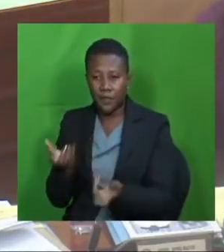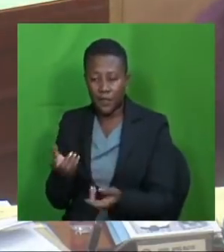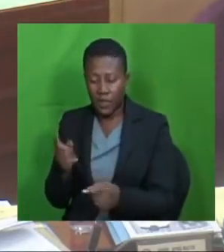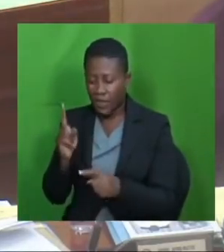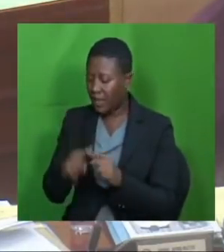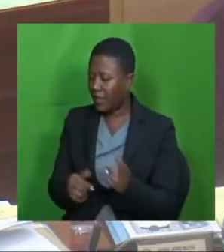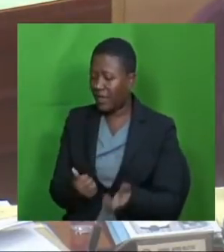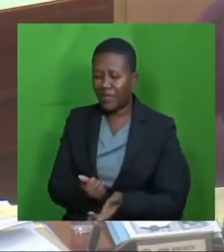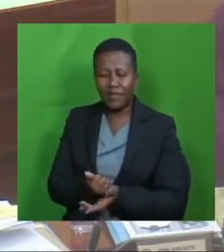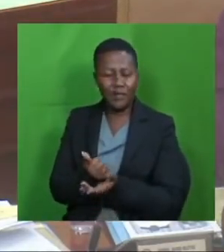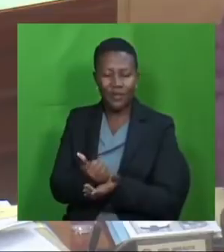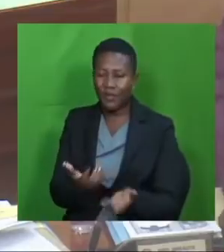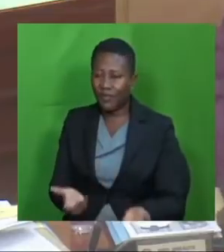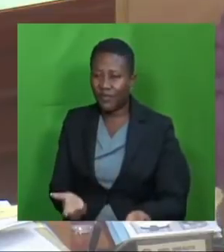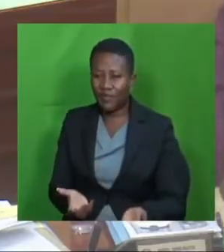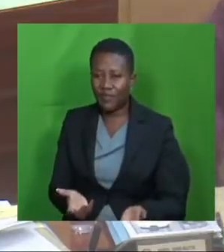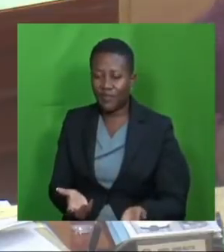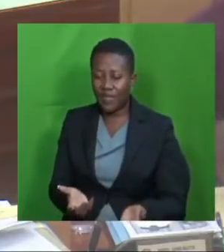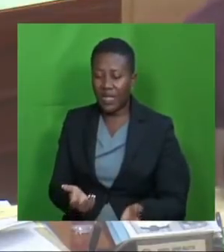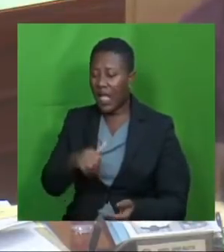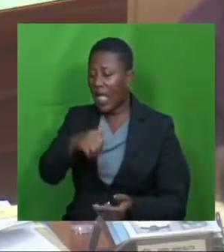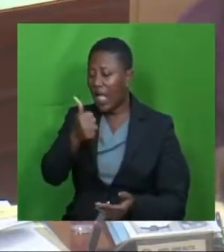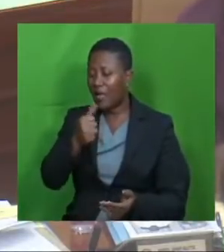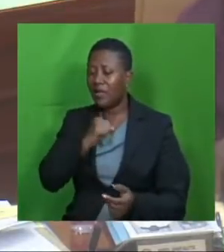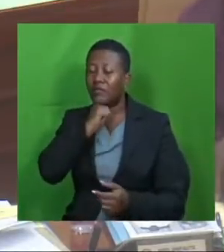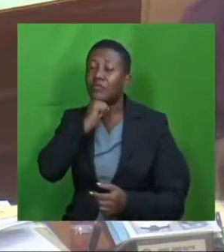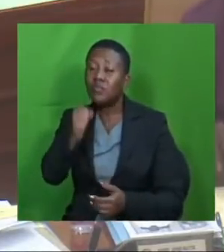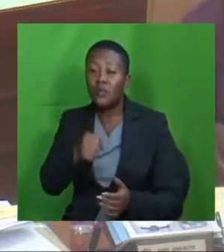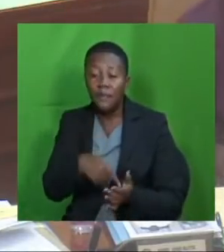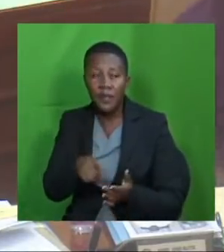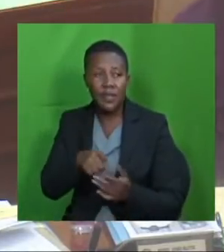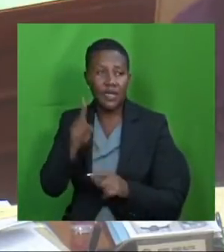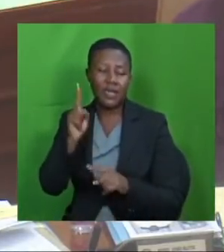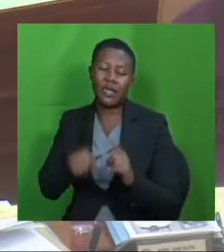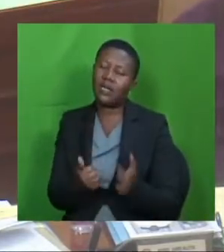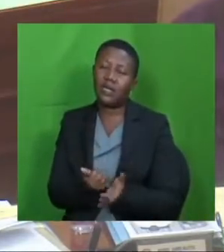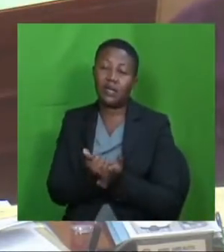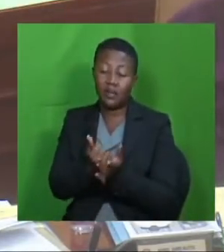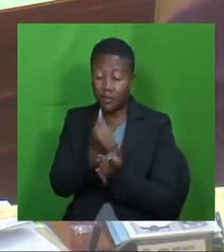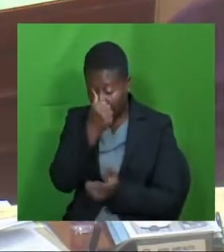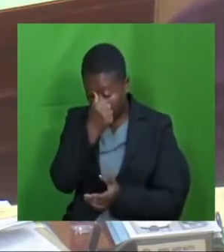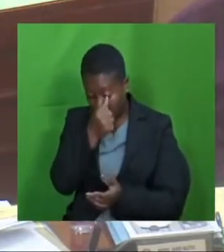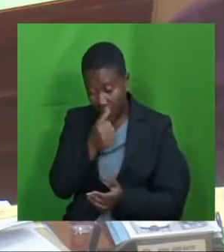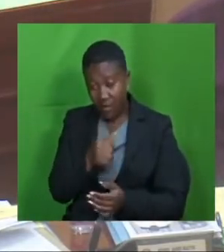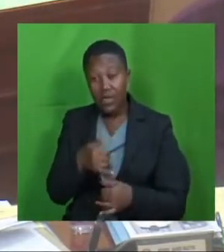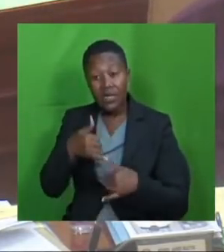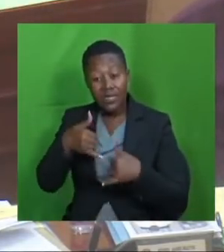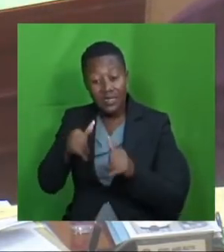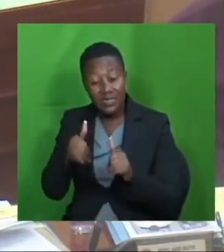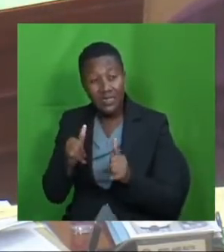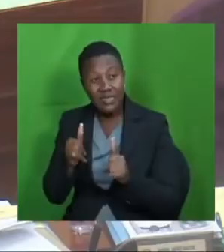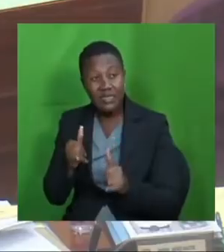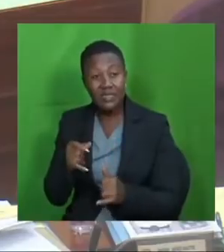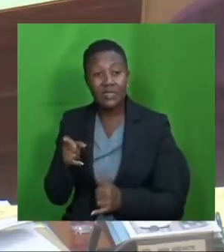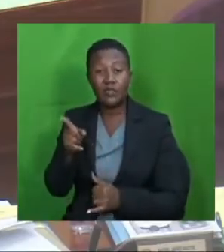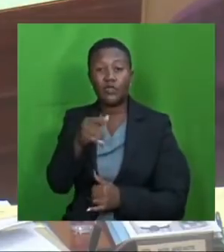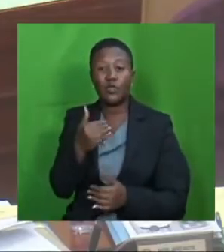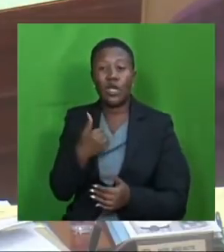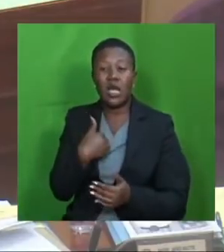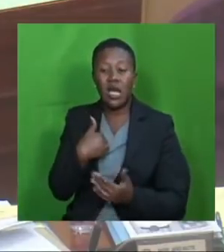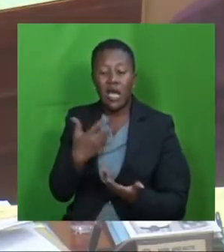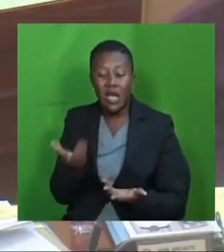you. Statutory payment, it can help you. Yet, you have a